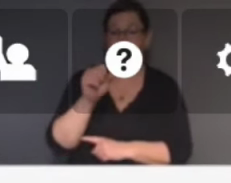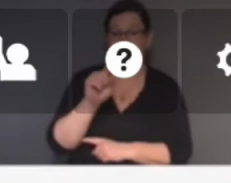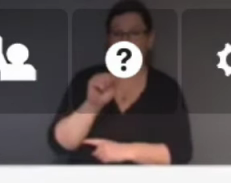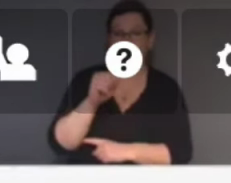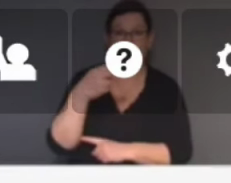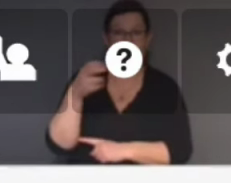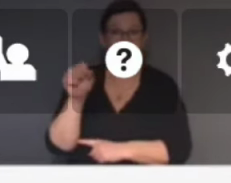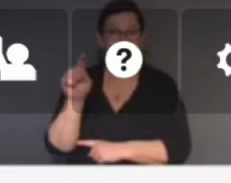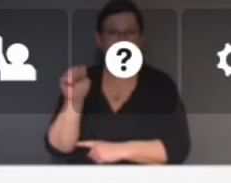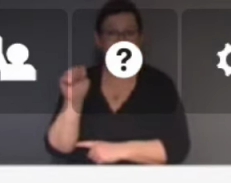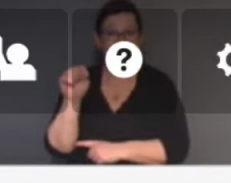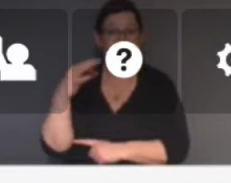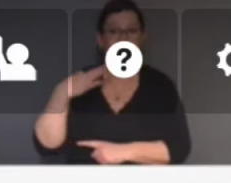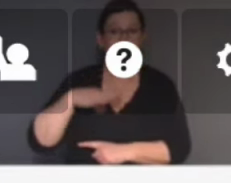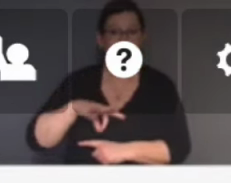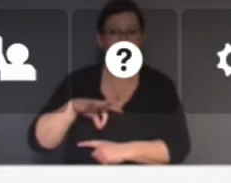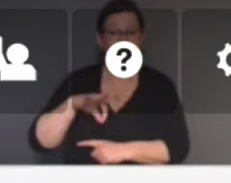of Canada.